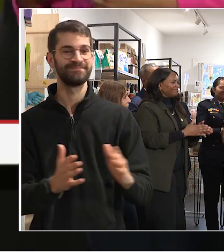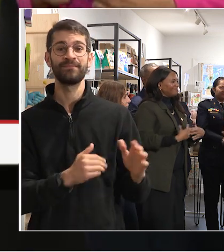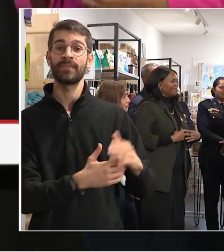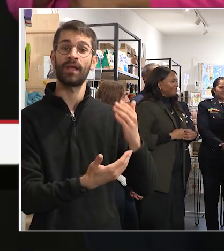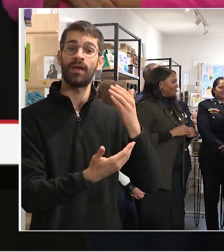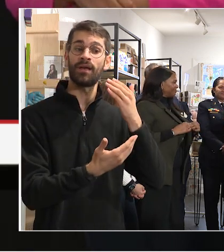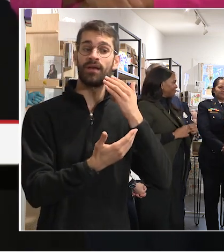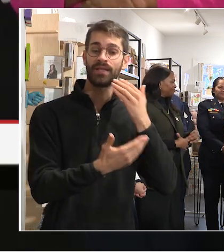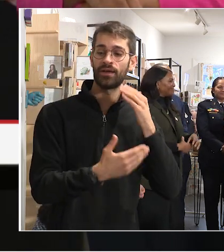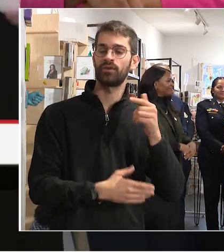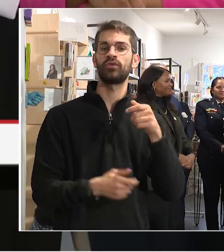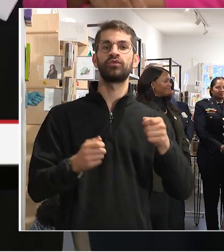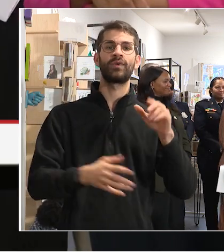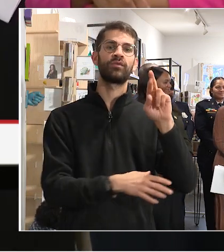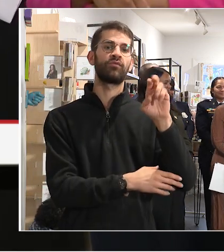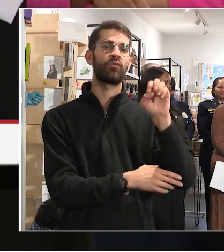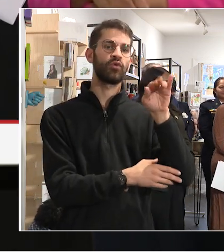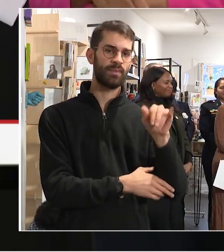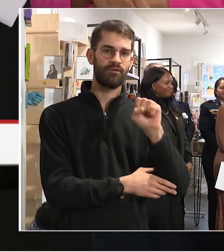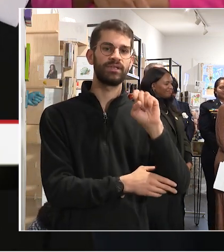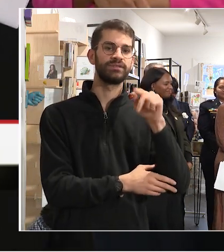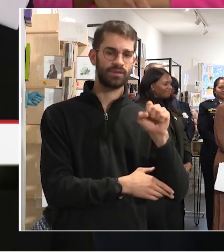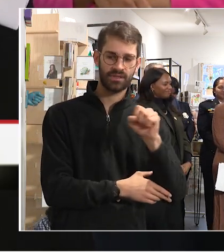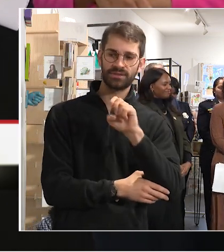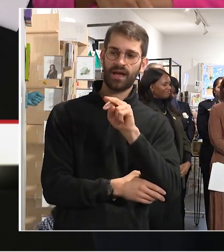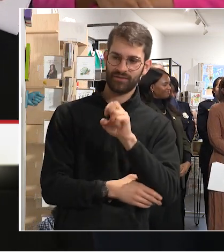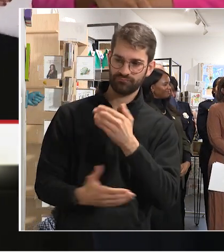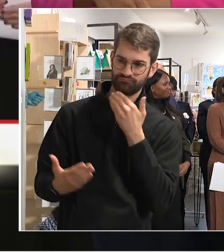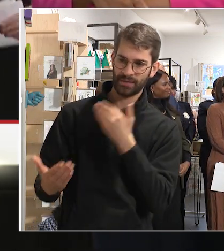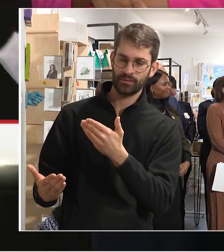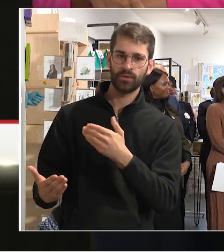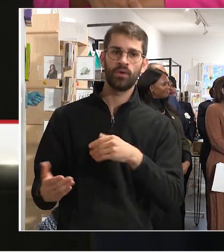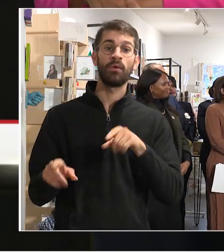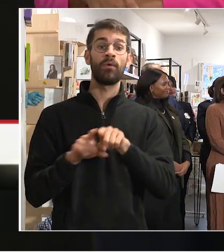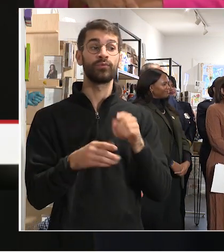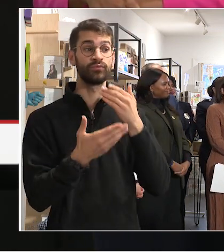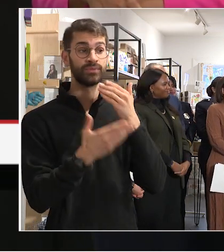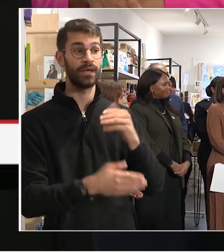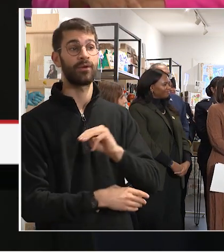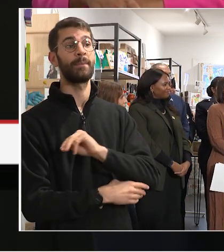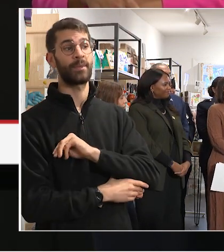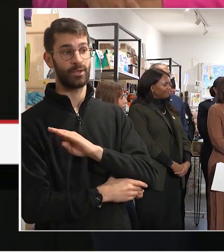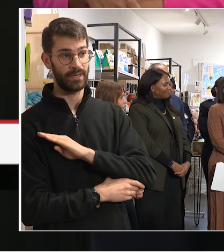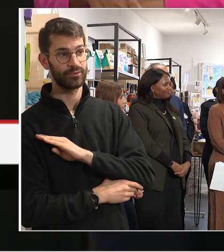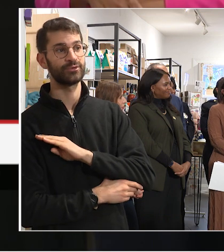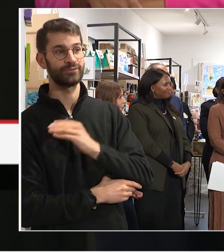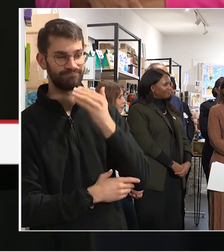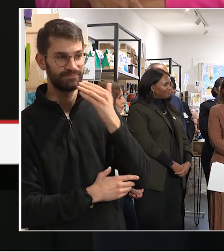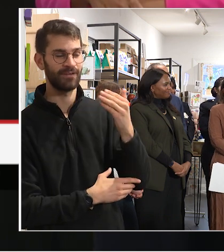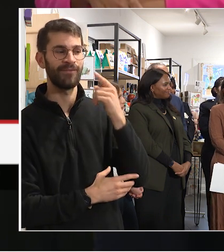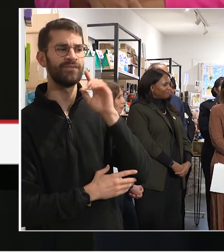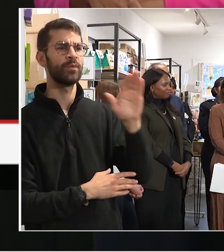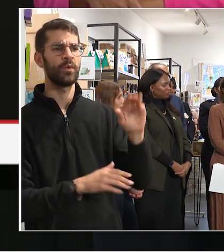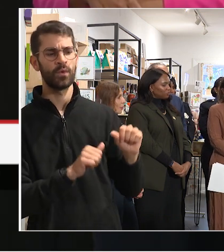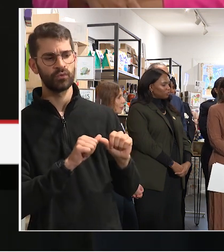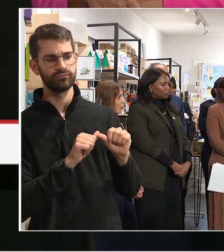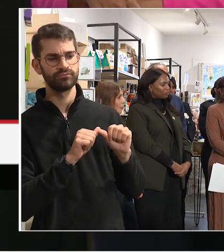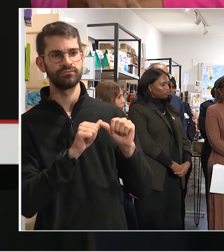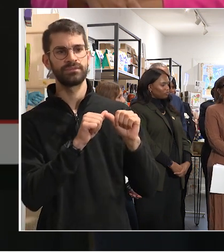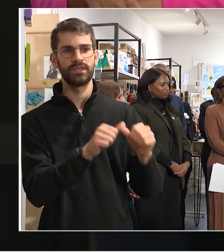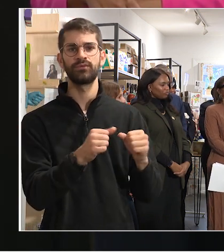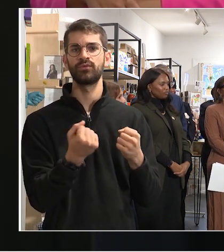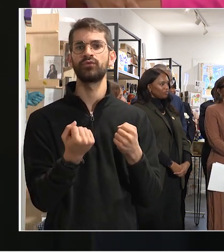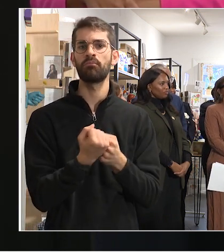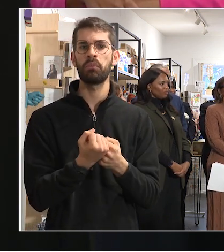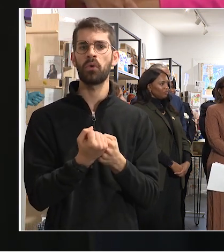Thank you, Director Rosemary Suggs Evans, and also thank you, Mayor Muriel Bowser, for your continued support, not